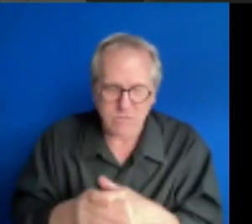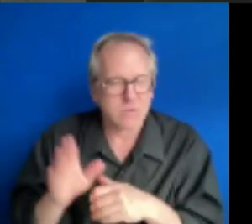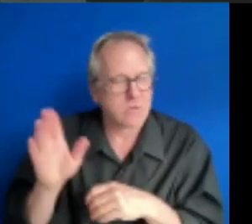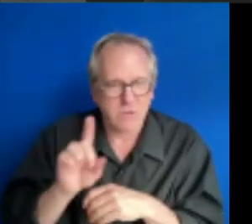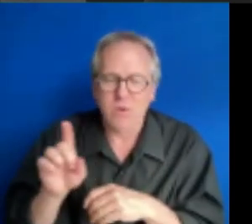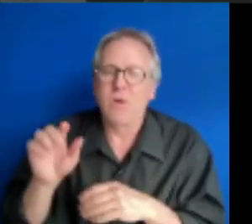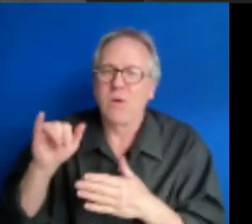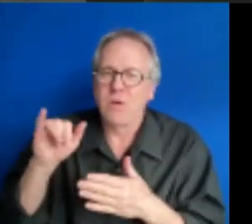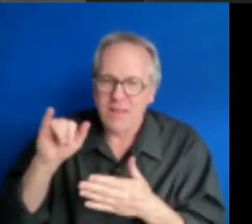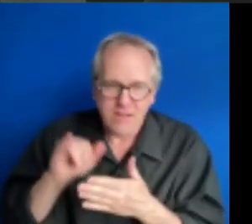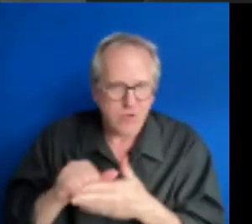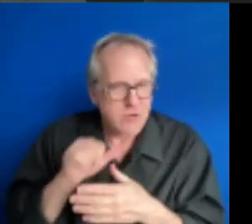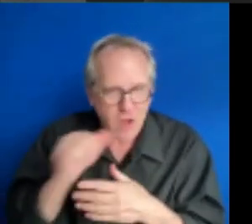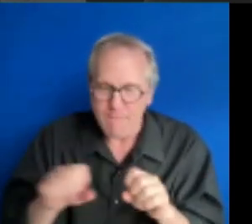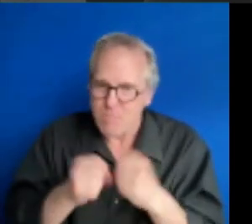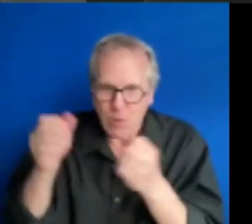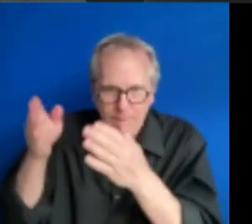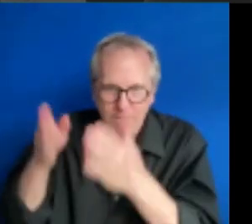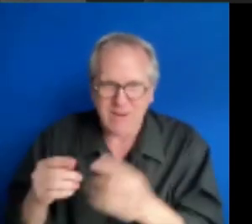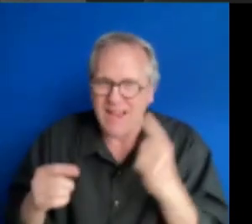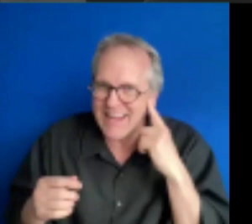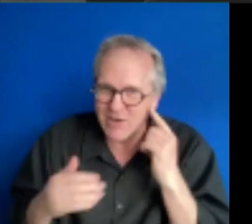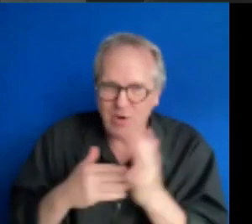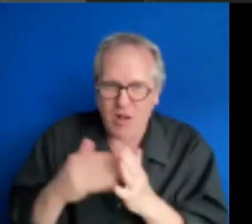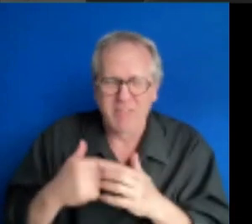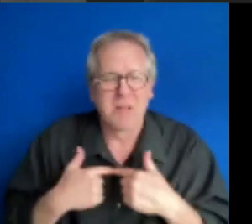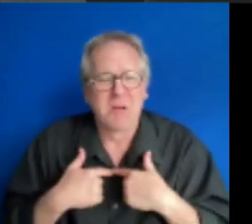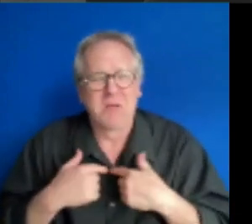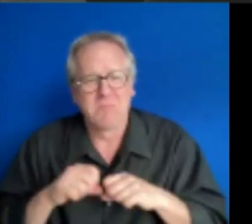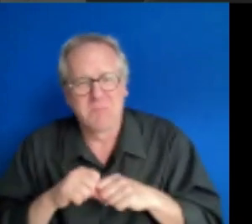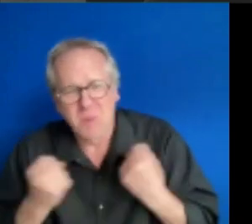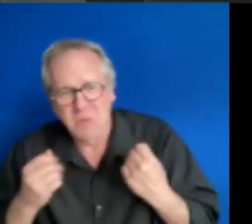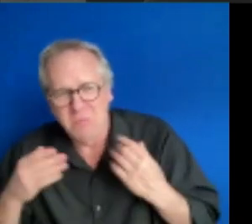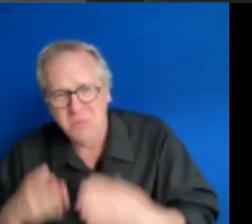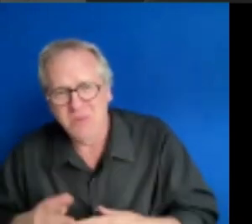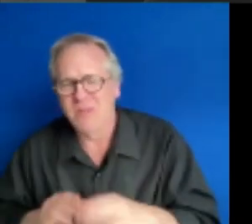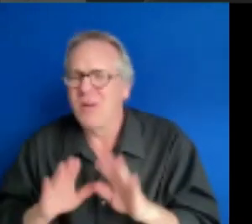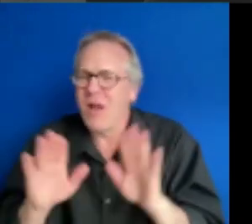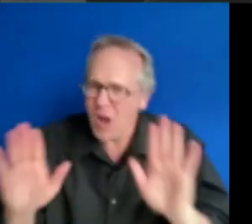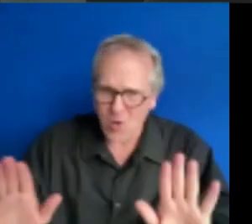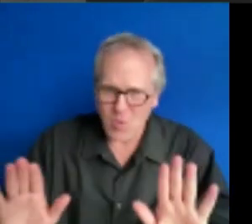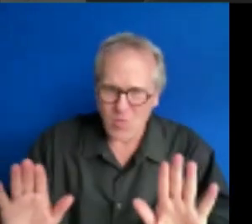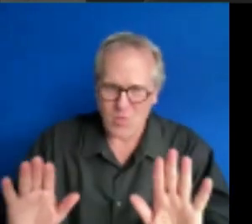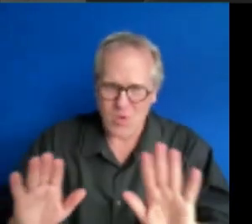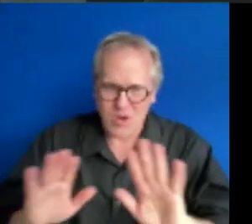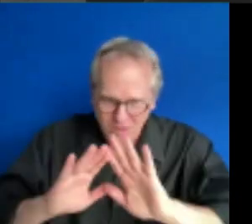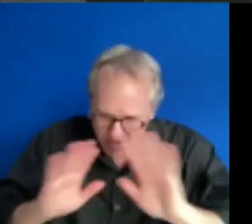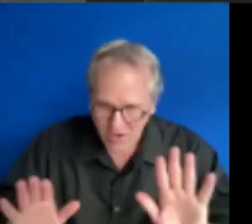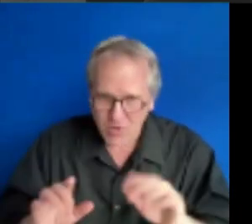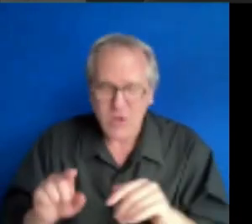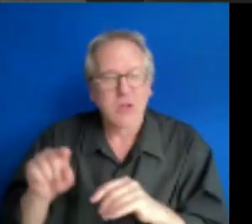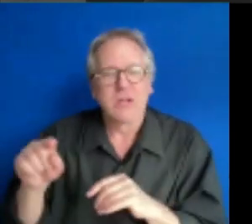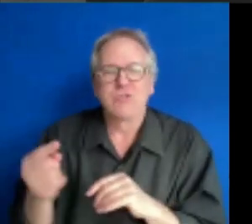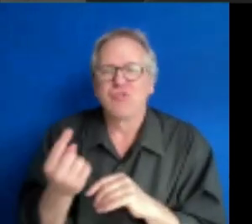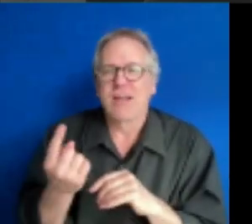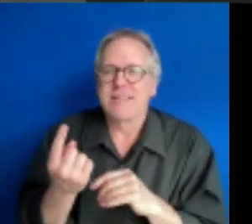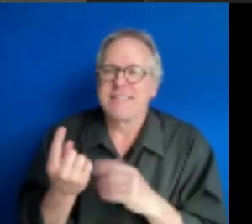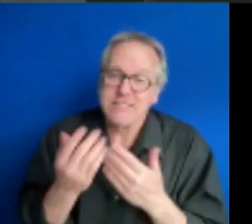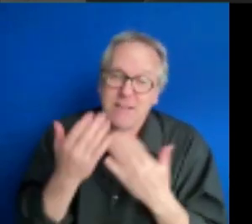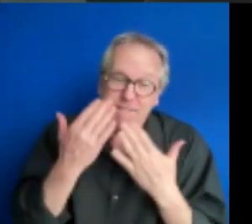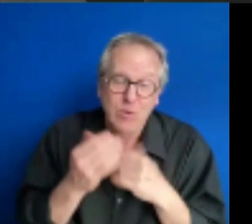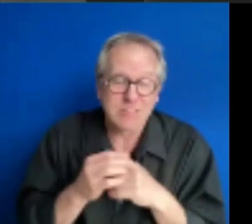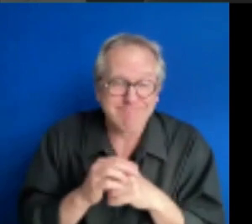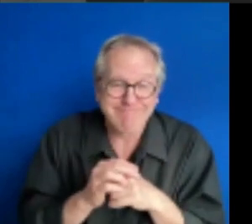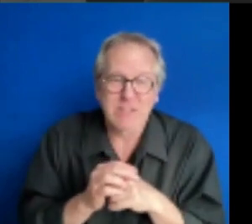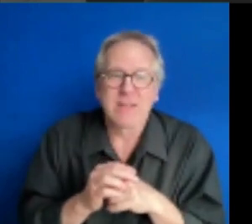are absolutely not broken. I hear that so often. And that, you know, you just have to, unfortunately,